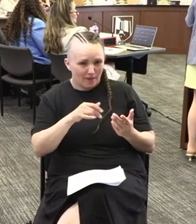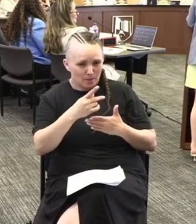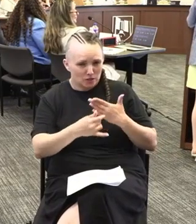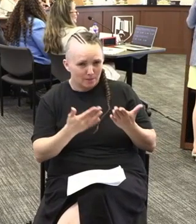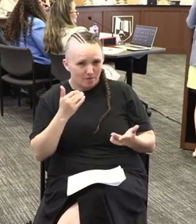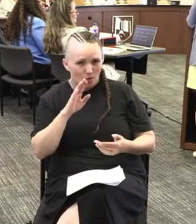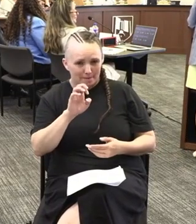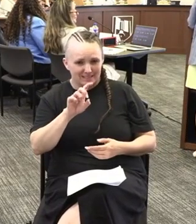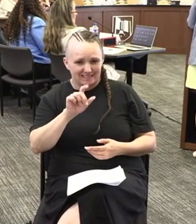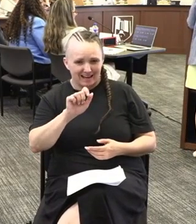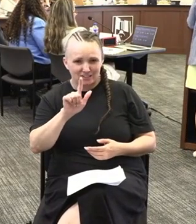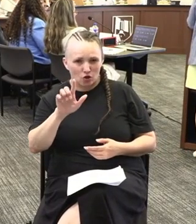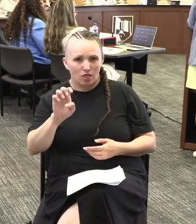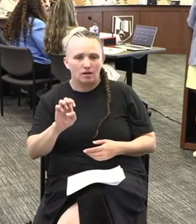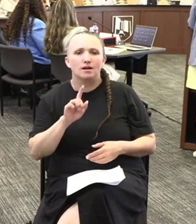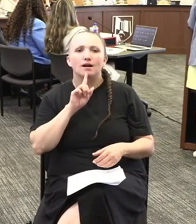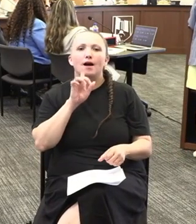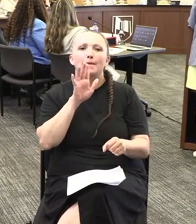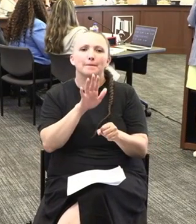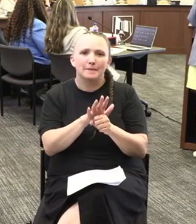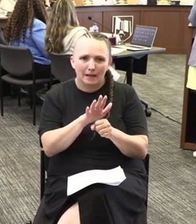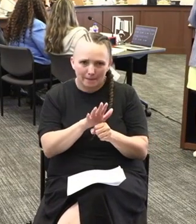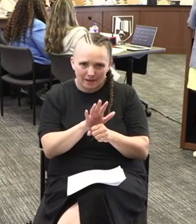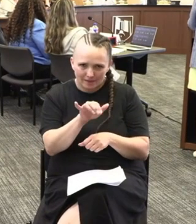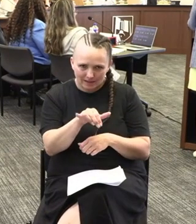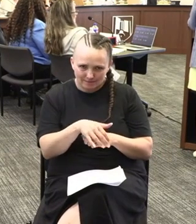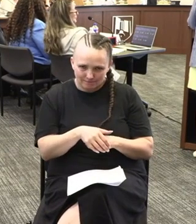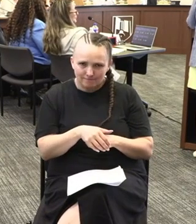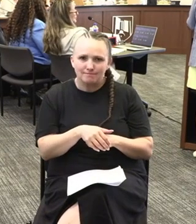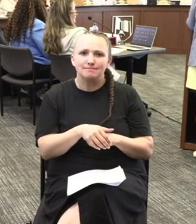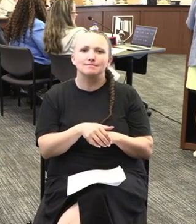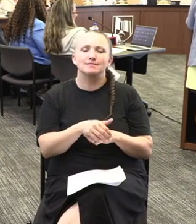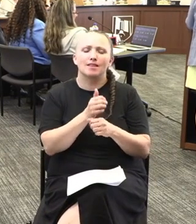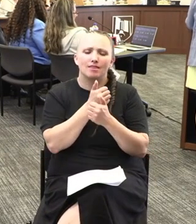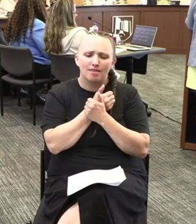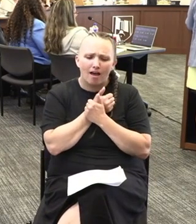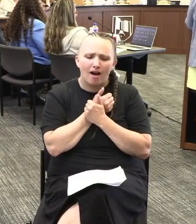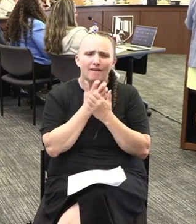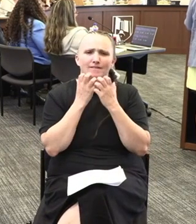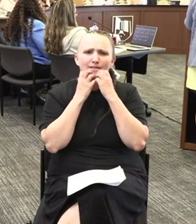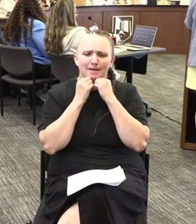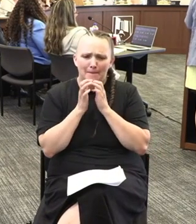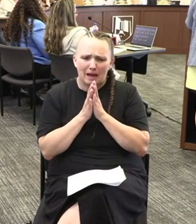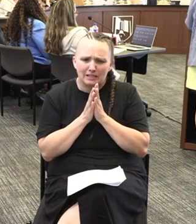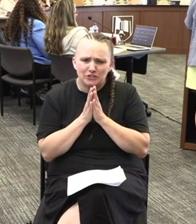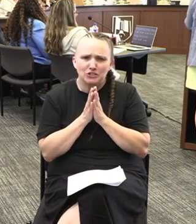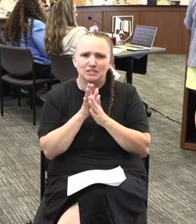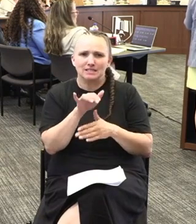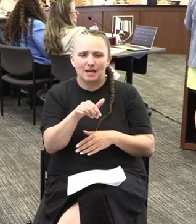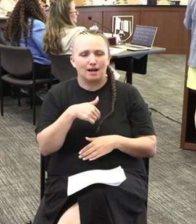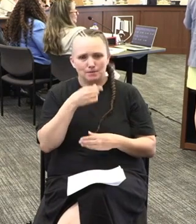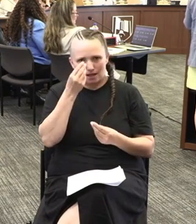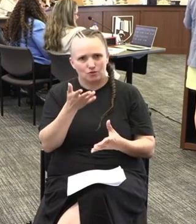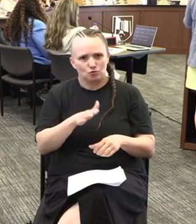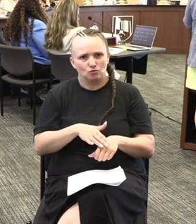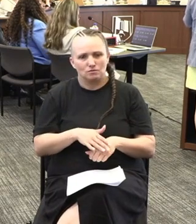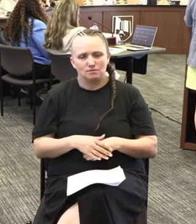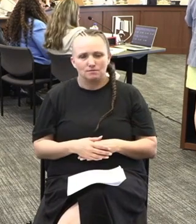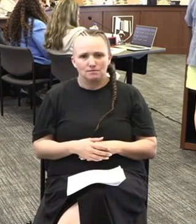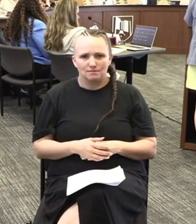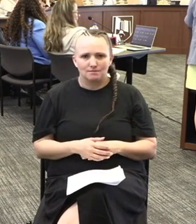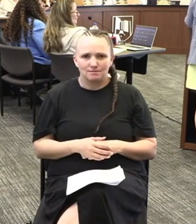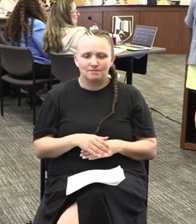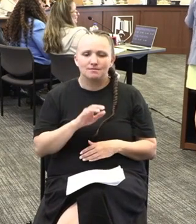a commitment, guys. That is love and passion. I tell you it is.